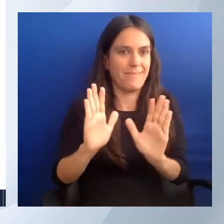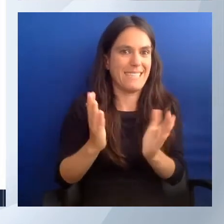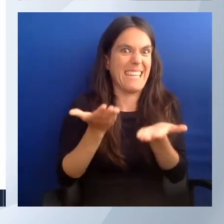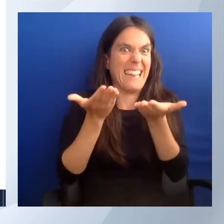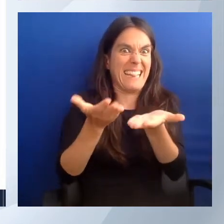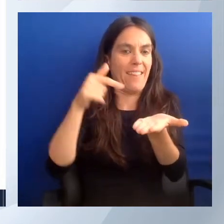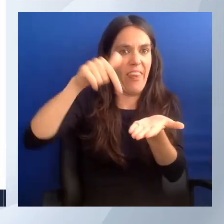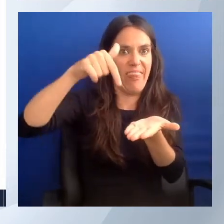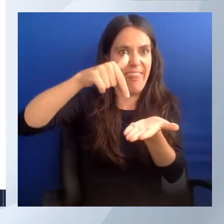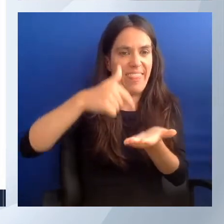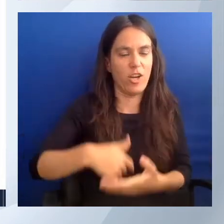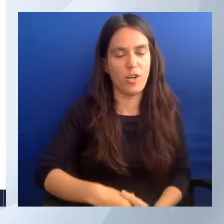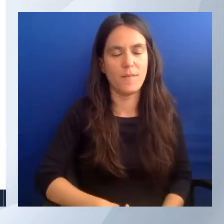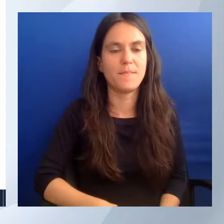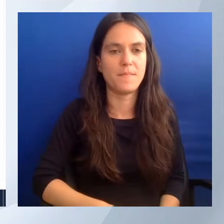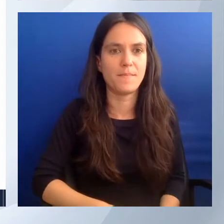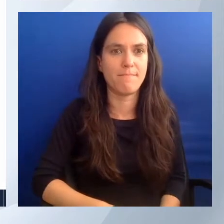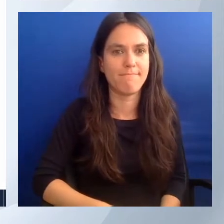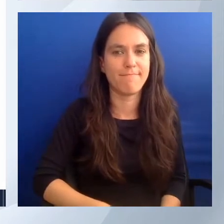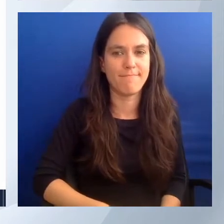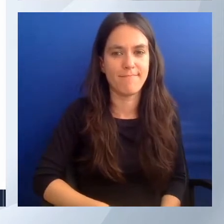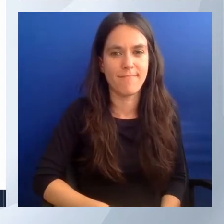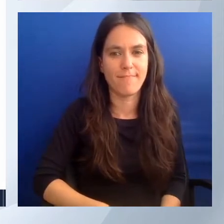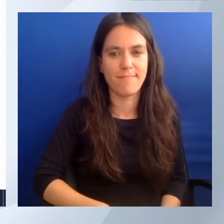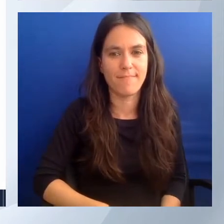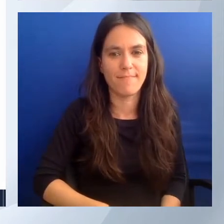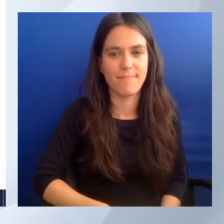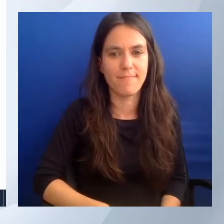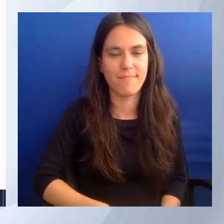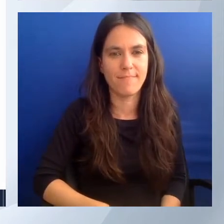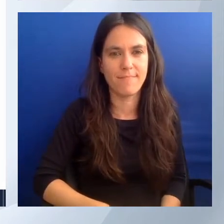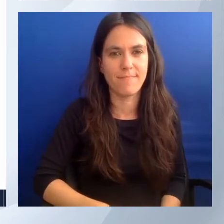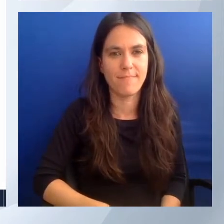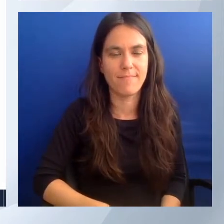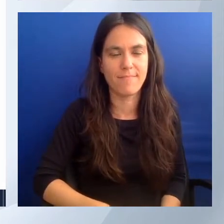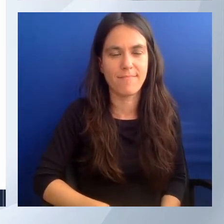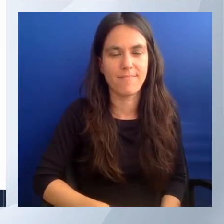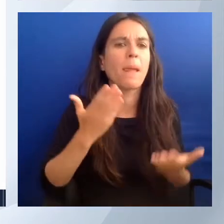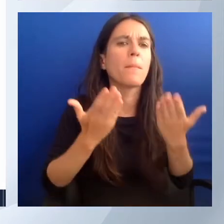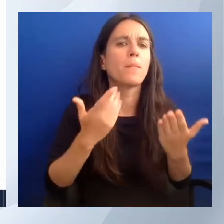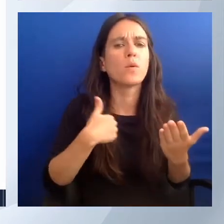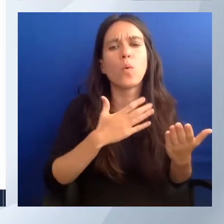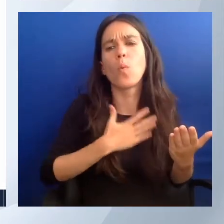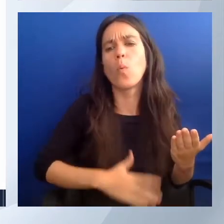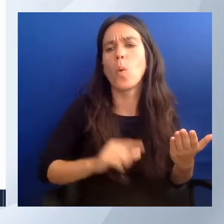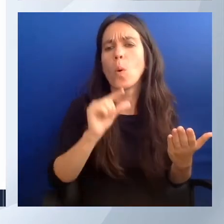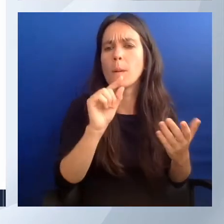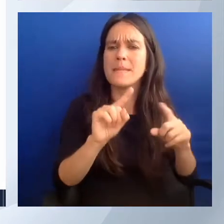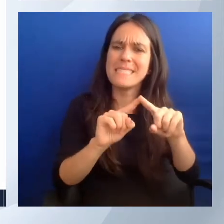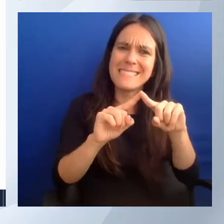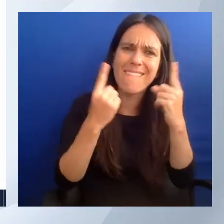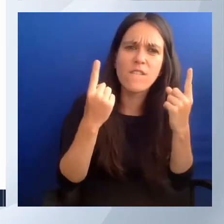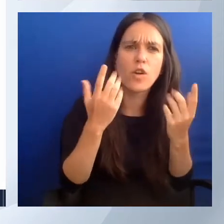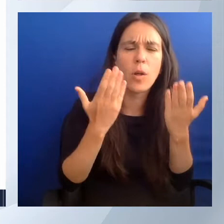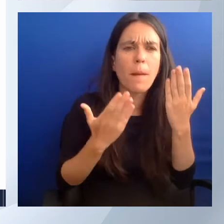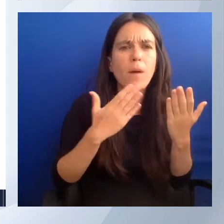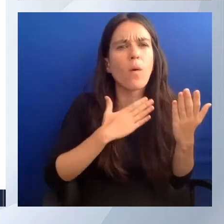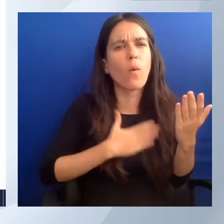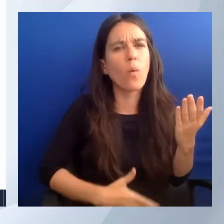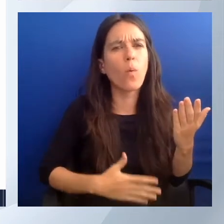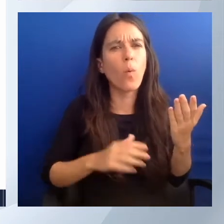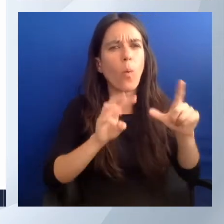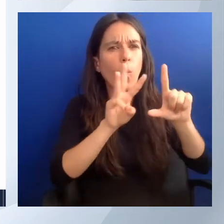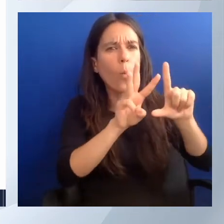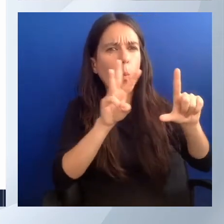app preview, which is really awesome. Now, let's say that you want to do something different. Let's say you want to run your weblog and you want to